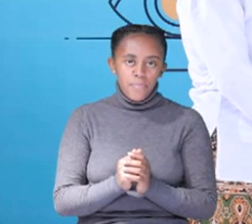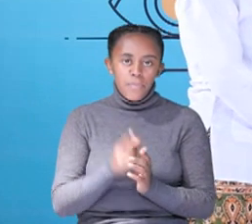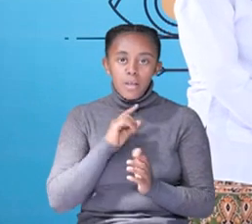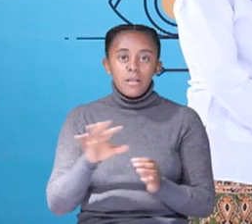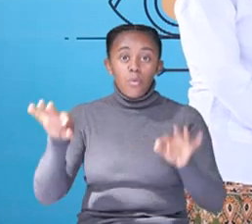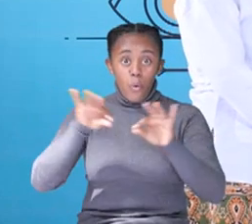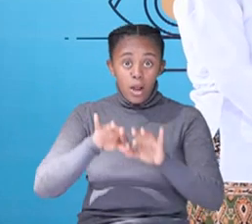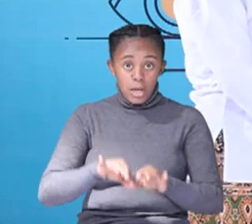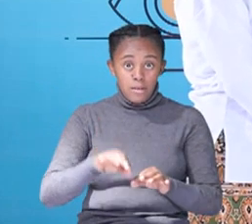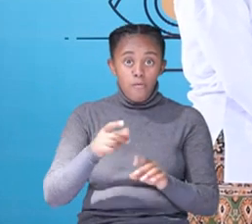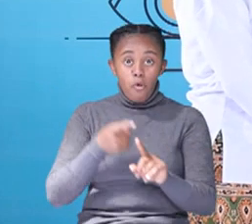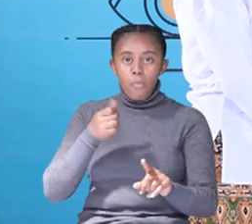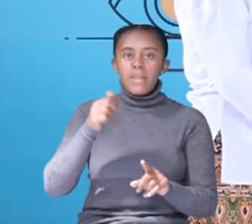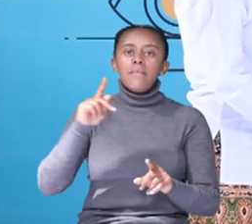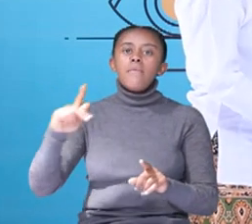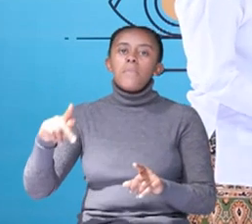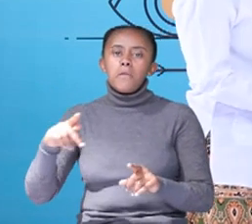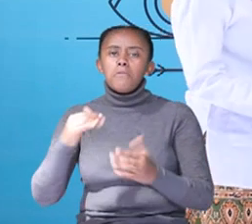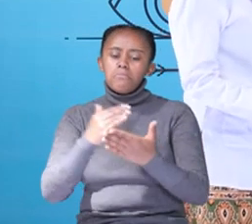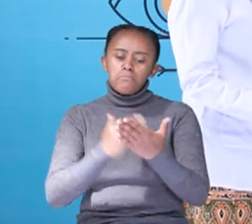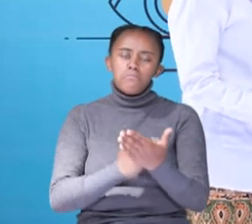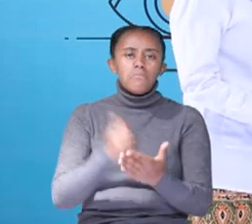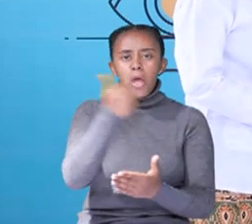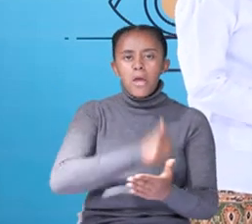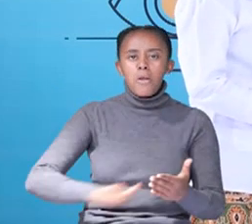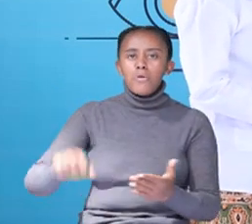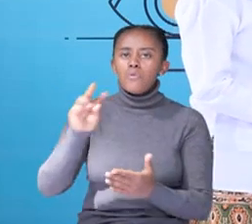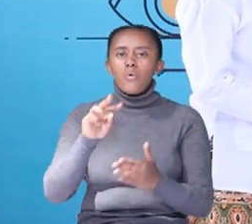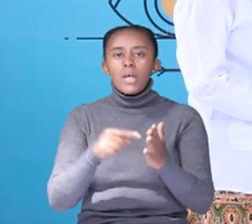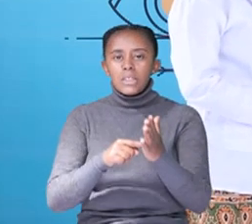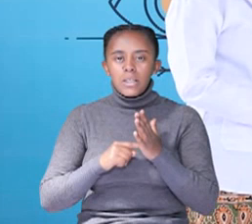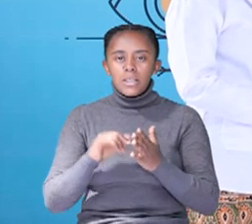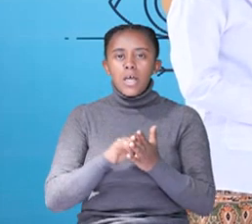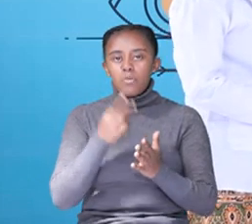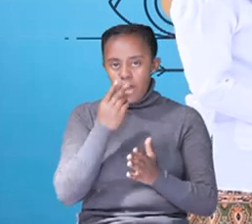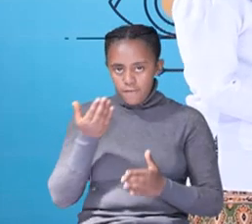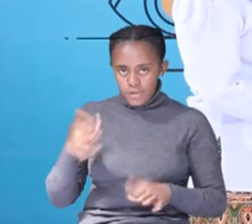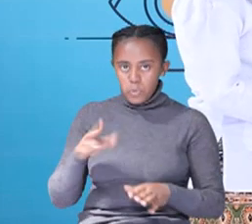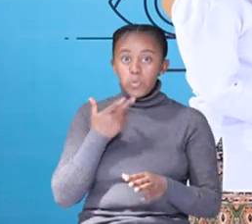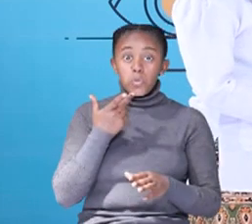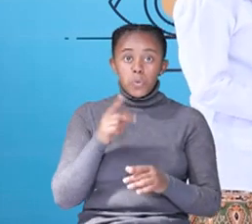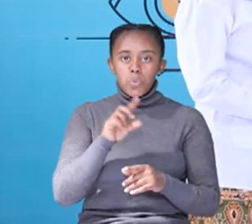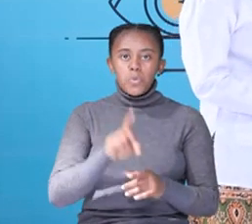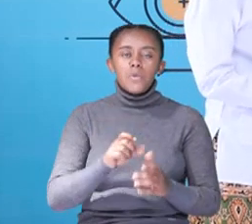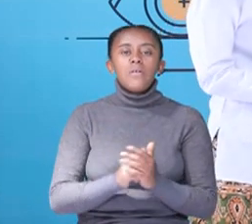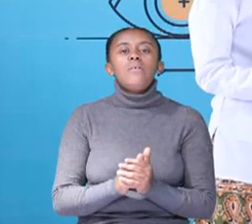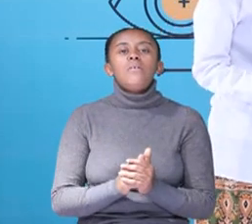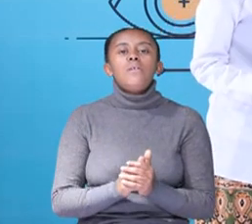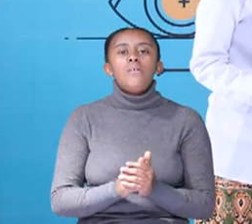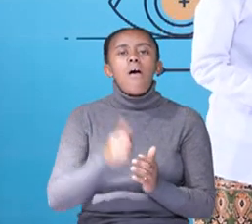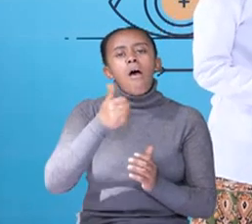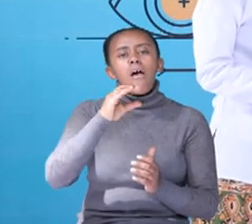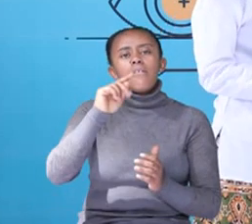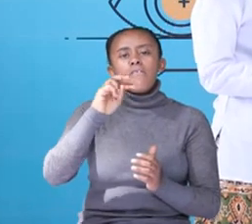from ATP. You can list any of 2 examples that we have seen earlier. You can say